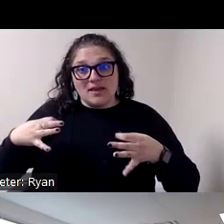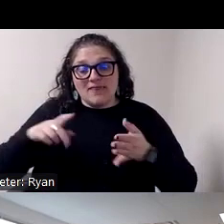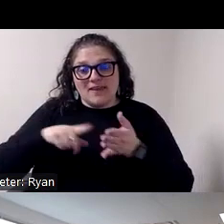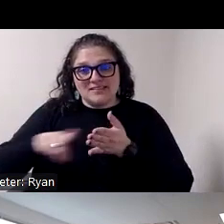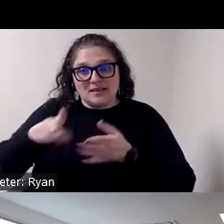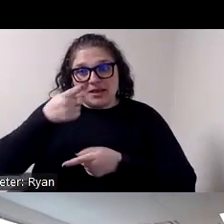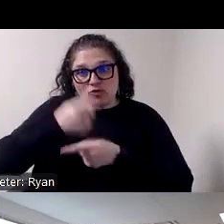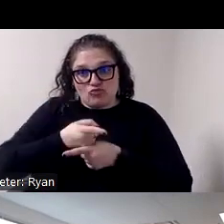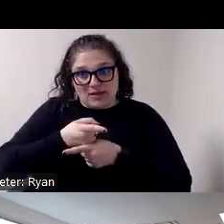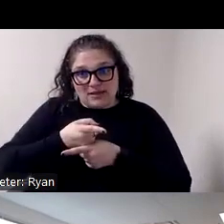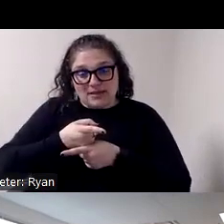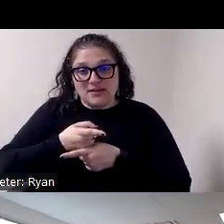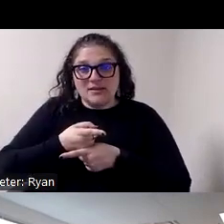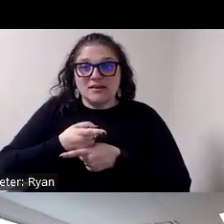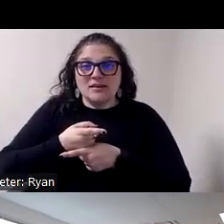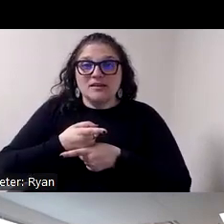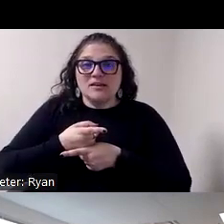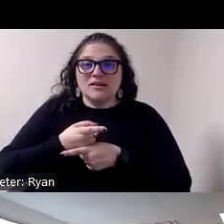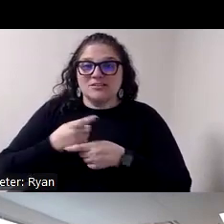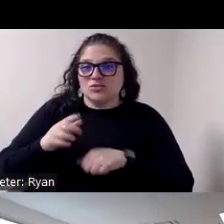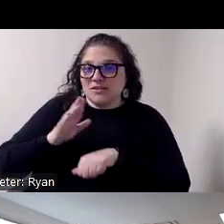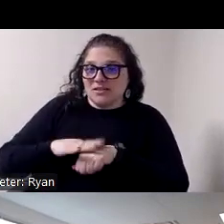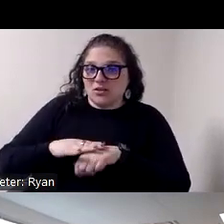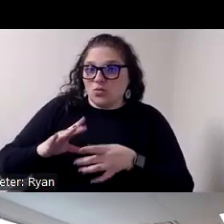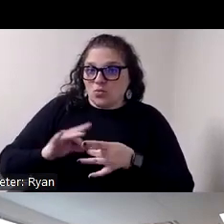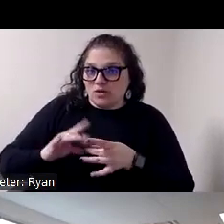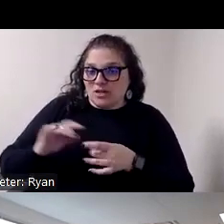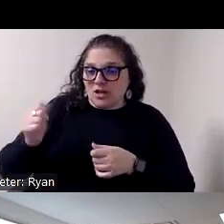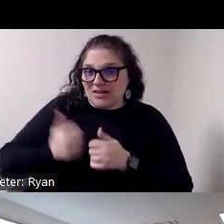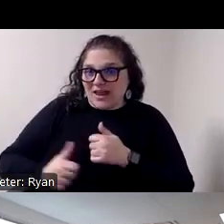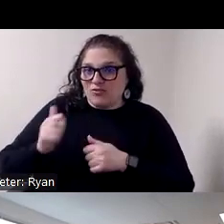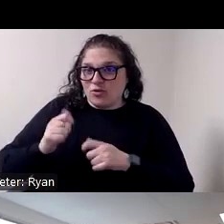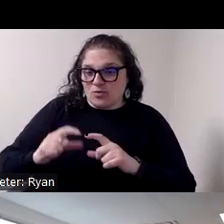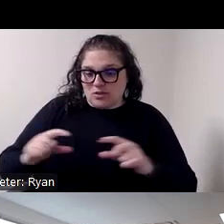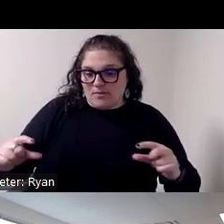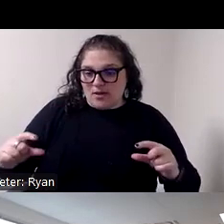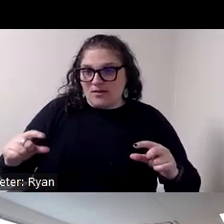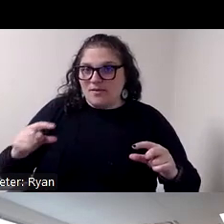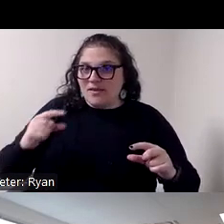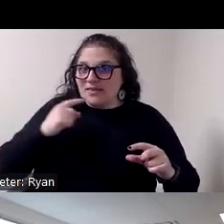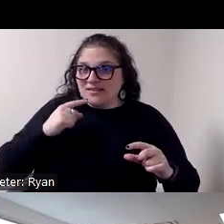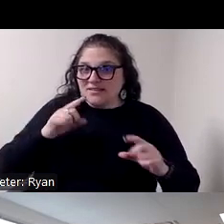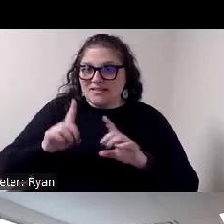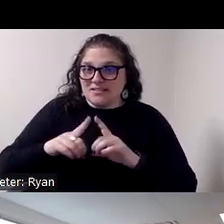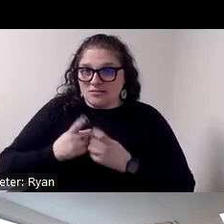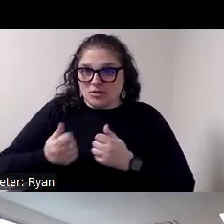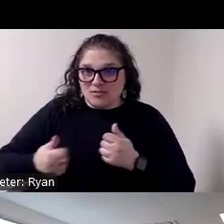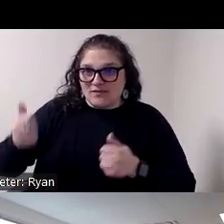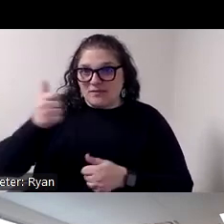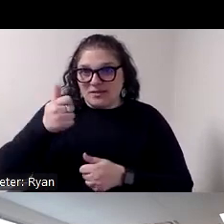correctly. Because there is a little disclaimer on everybody's timesheet on the bottom that states that the Department of Administration